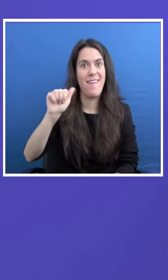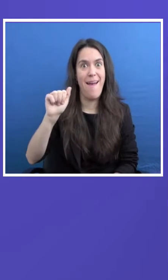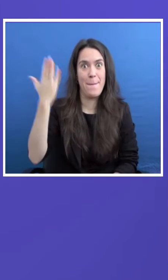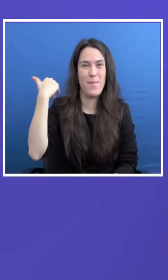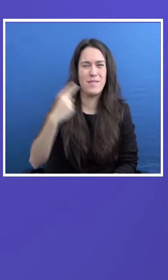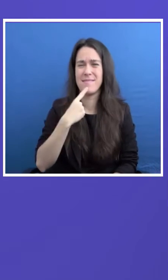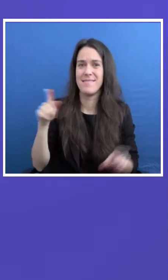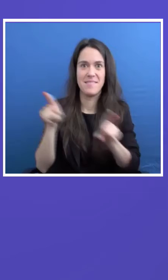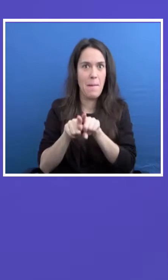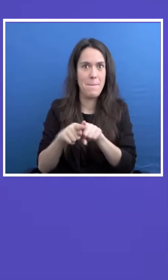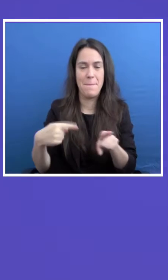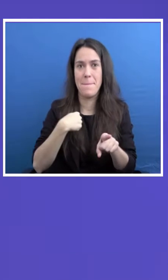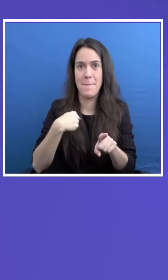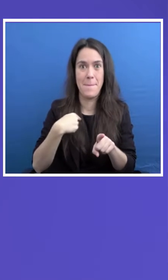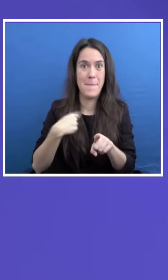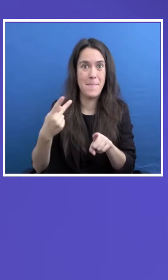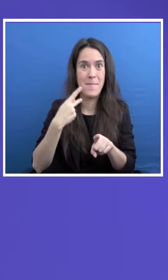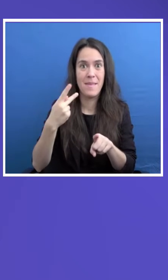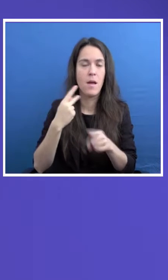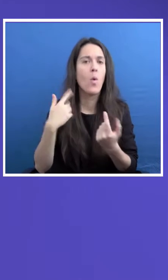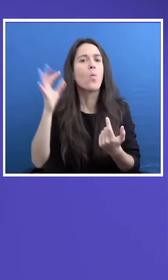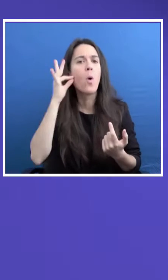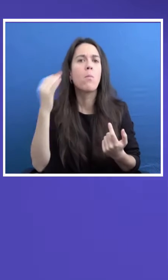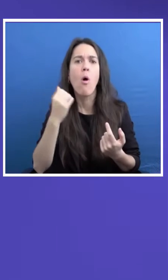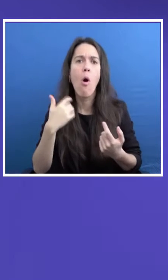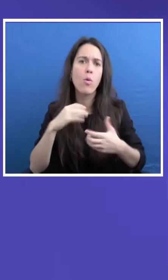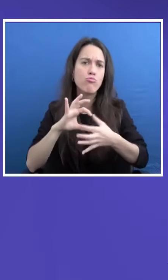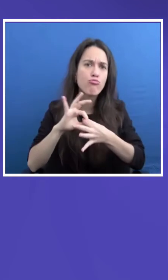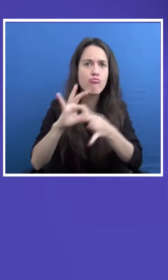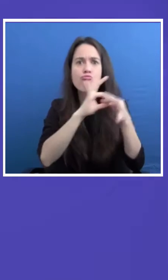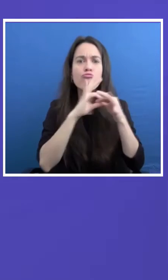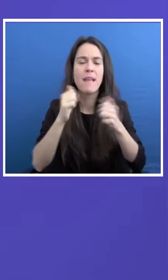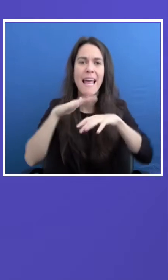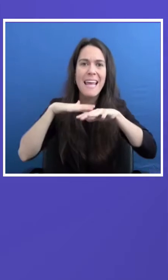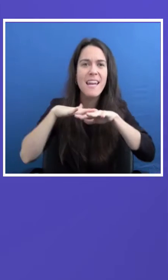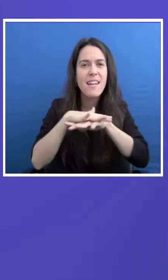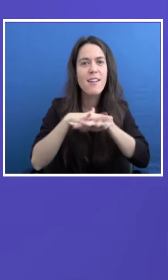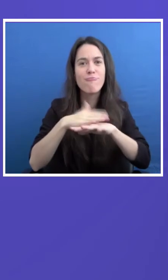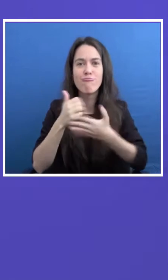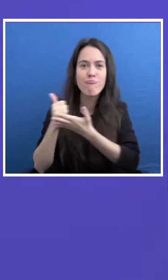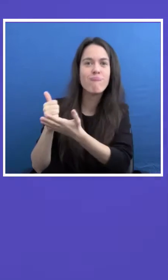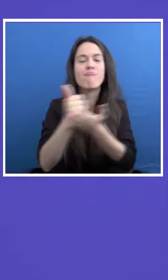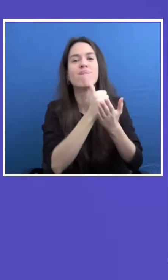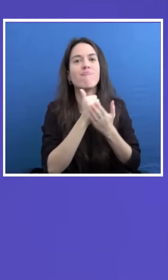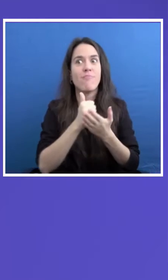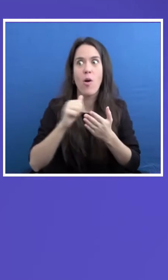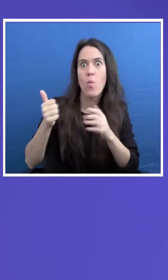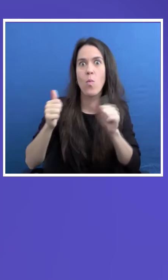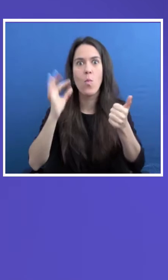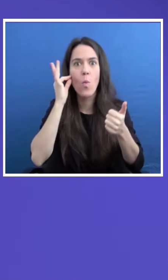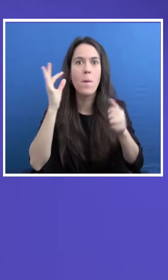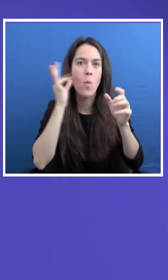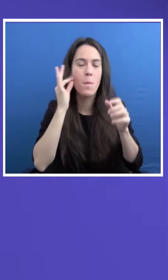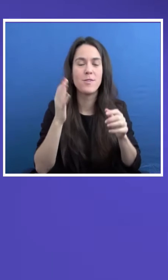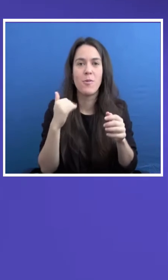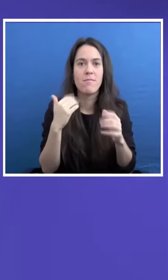women are always keen on helping other women, even if they were not in the same country. So, because